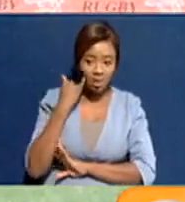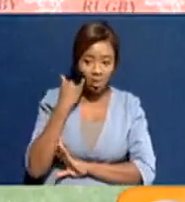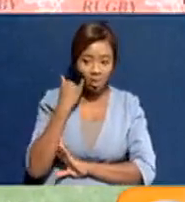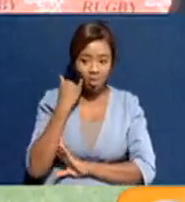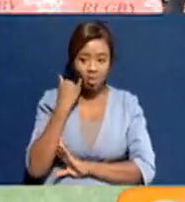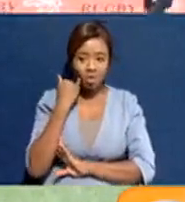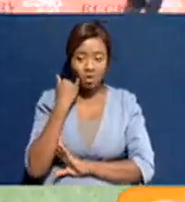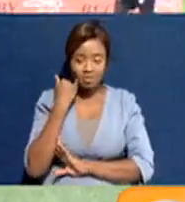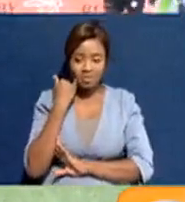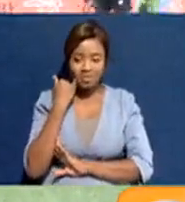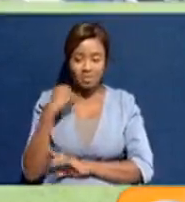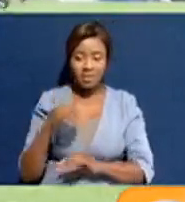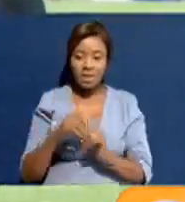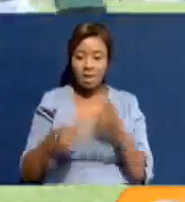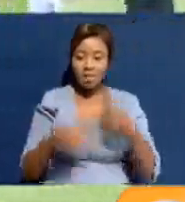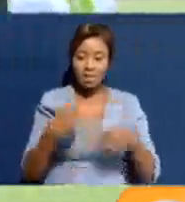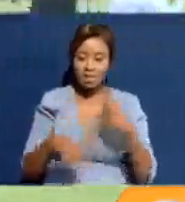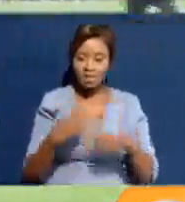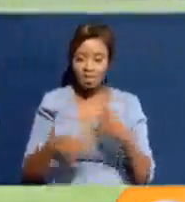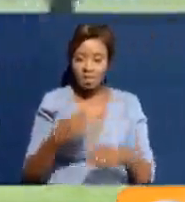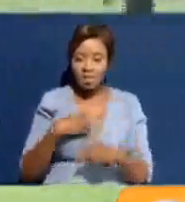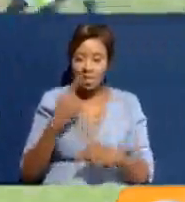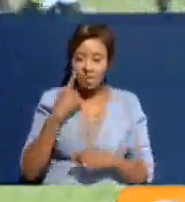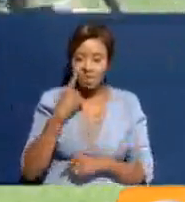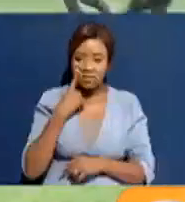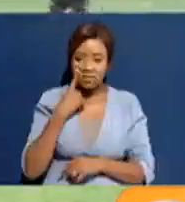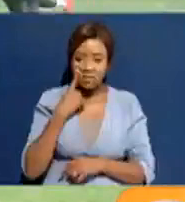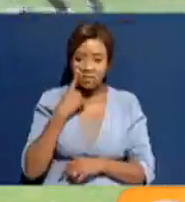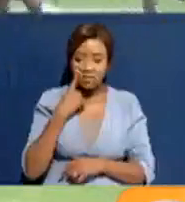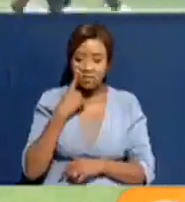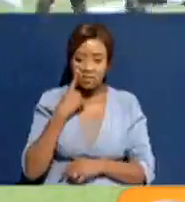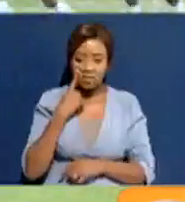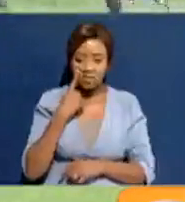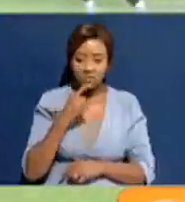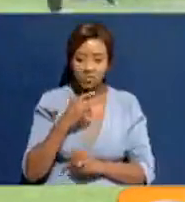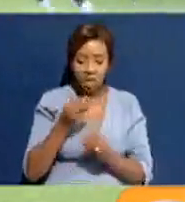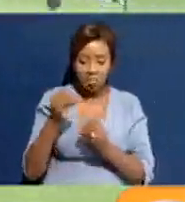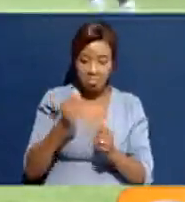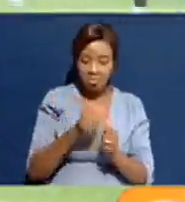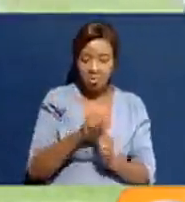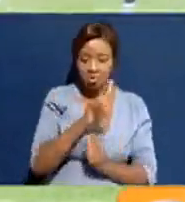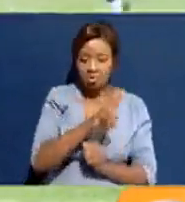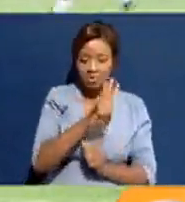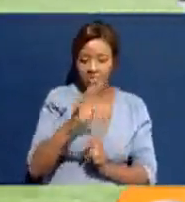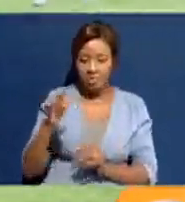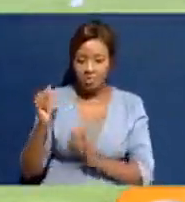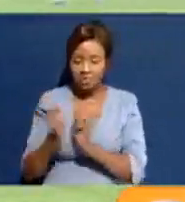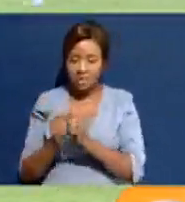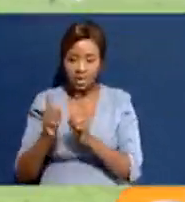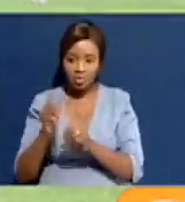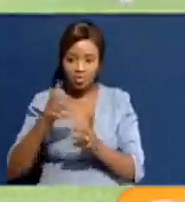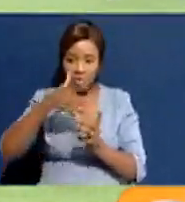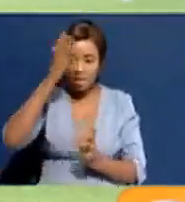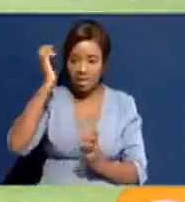the Nakuru 10s rugby tournament after seeing off host Nakuru 24-10. In the final, KCB ran in